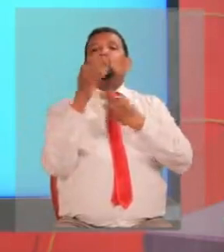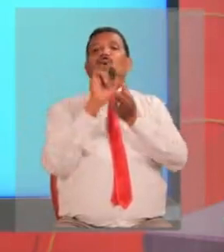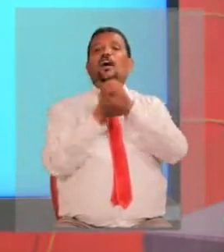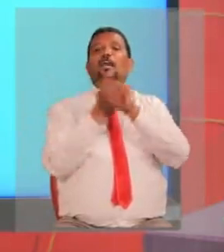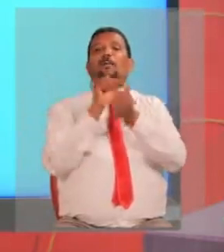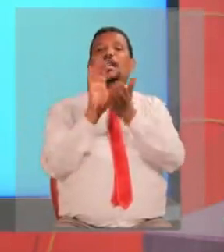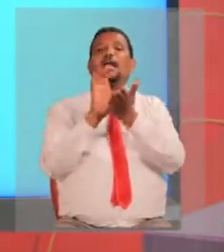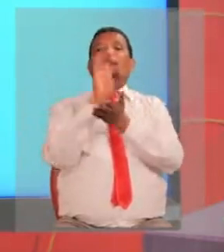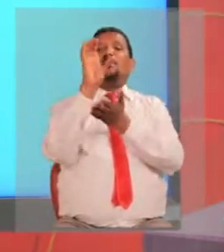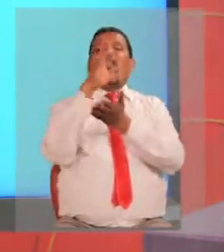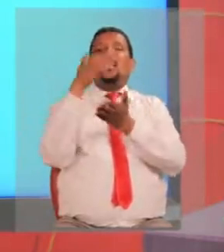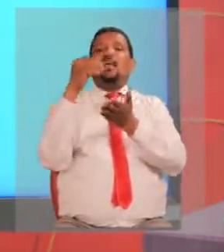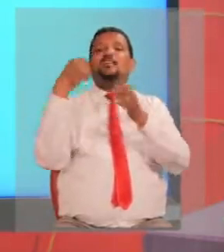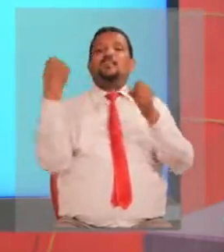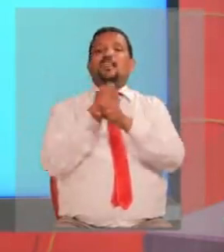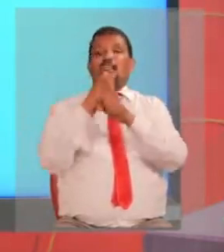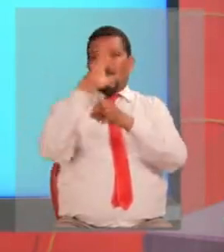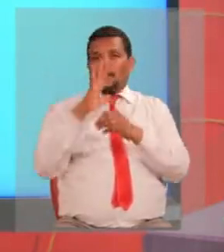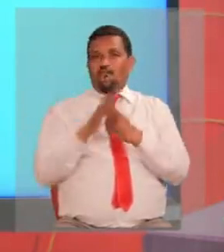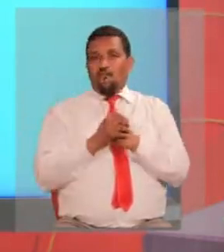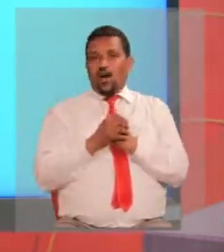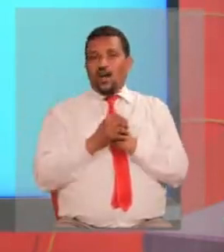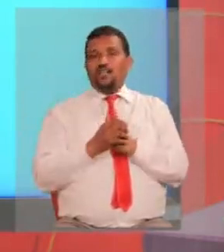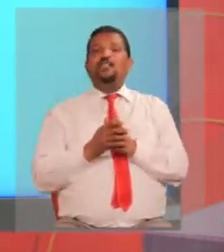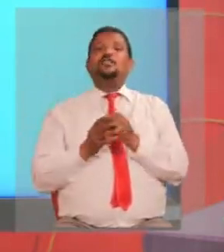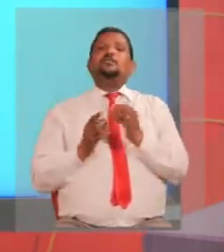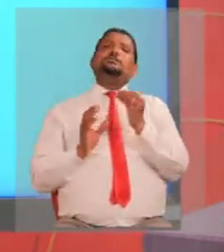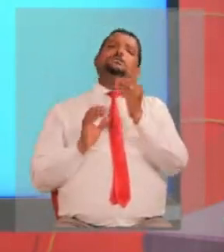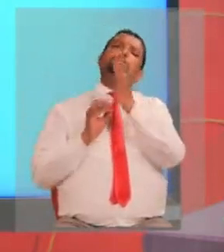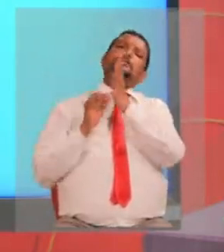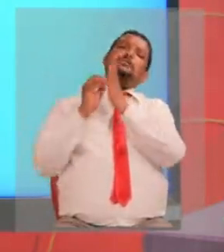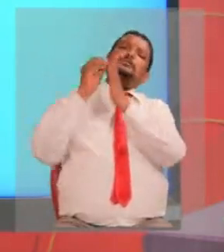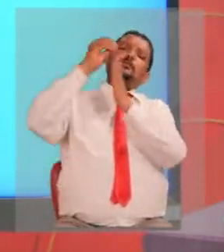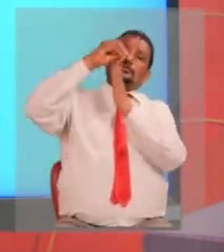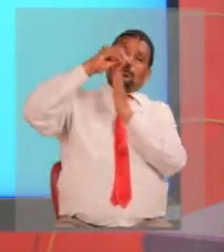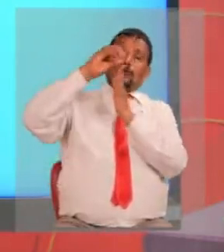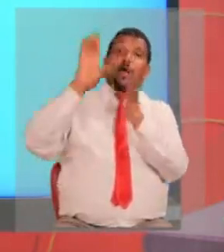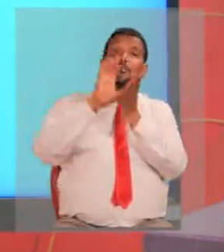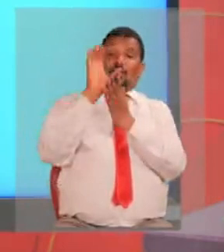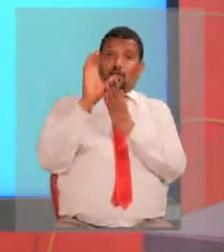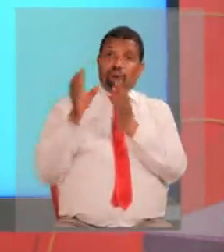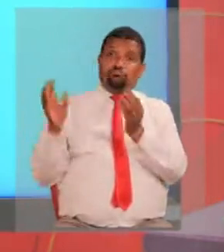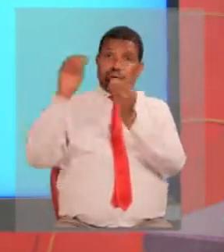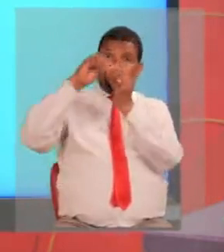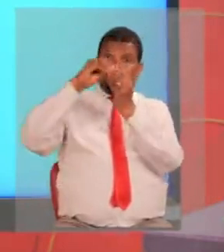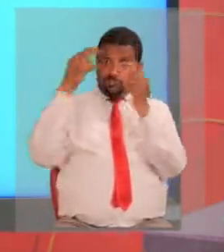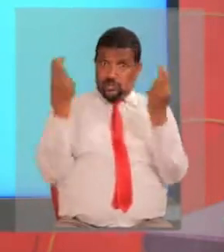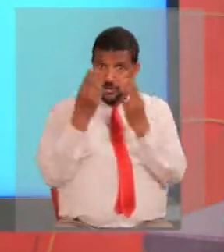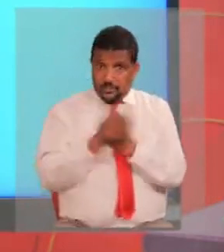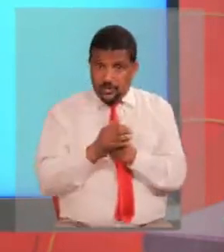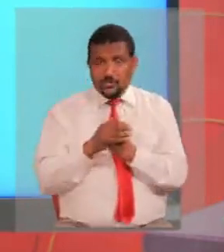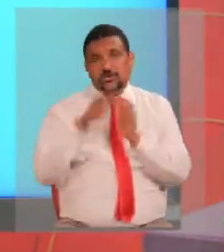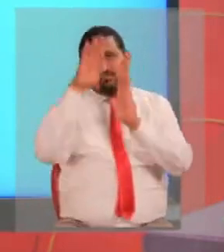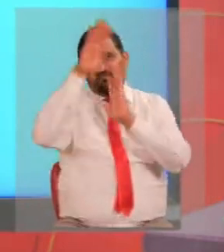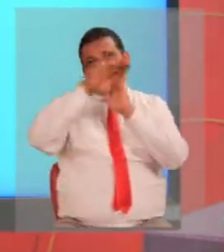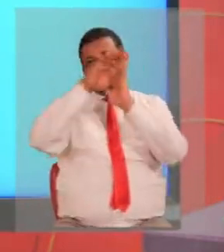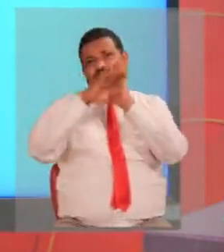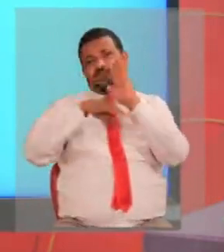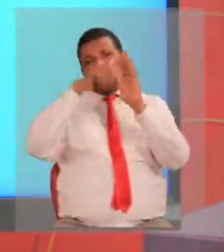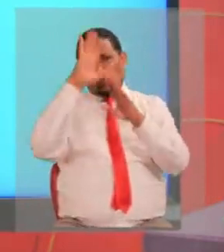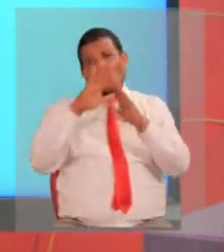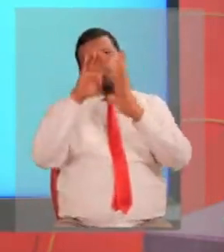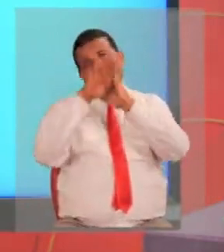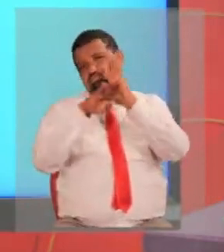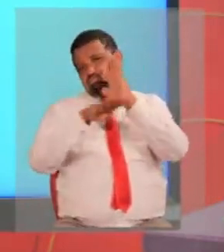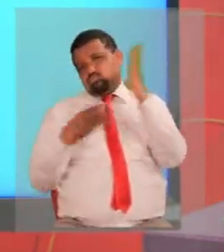labor. As we increase implement of the variable input capital, we are reducing implement of the variable